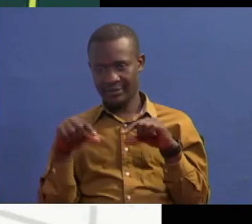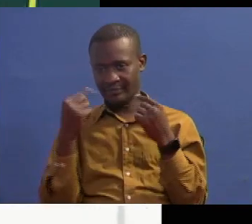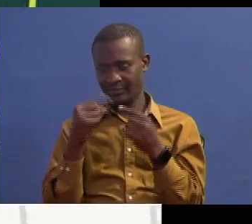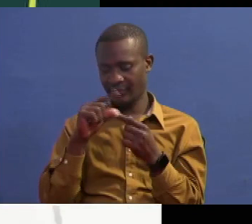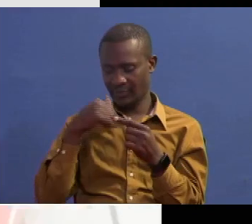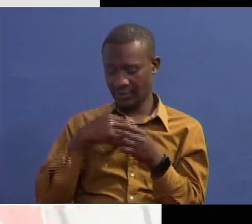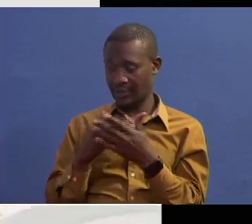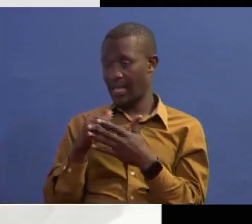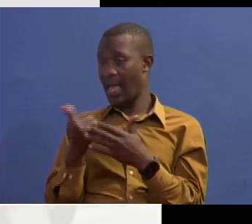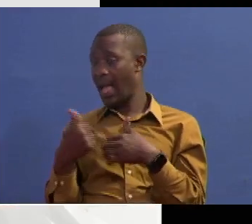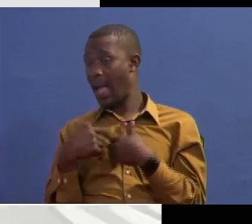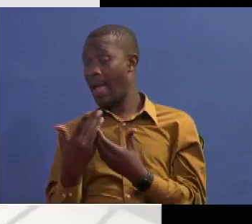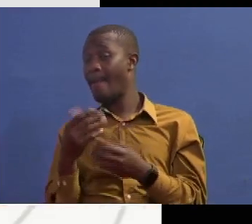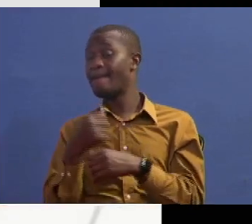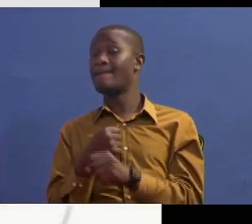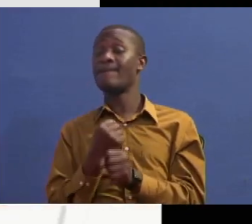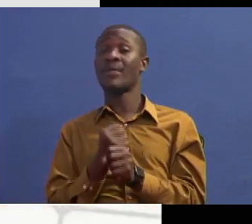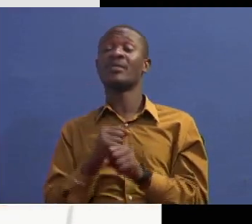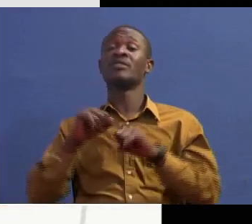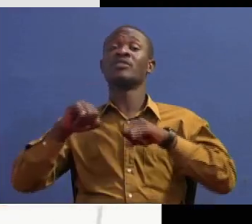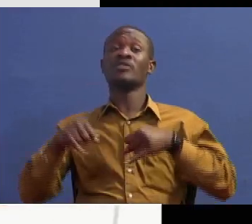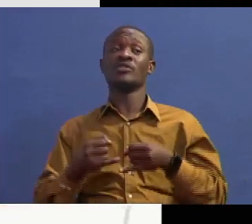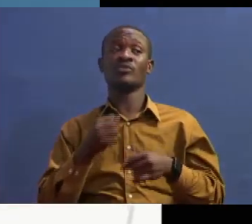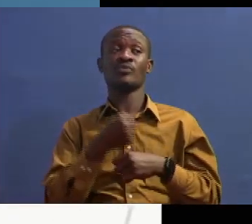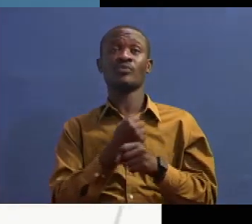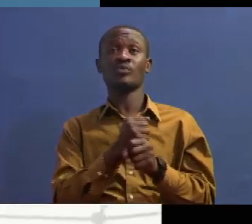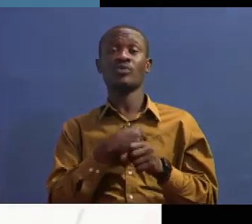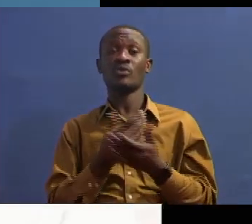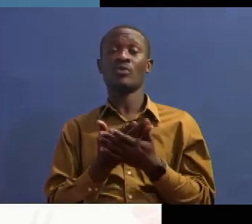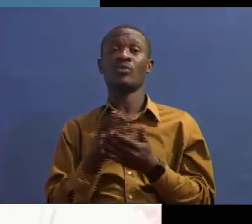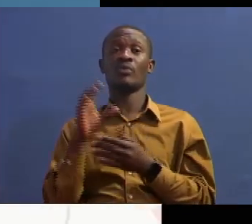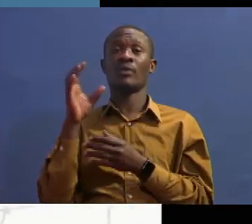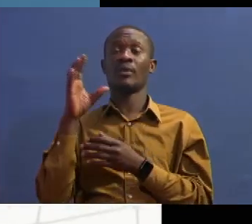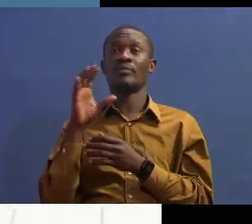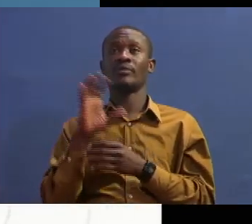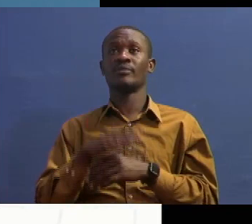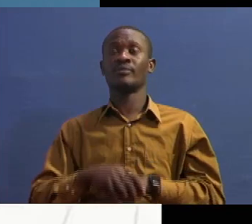Initiative and argue for formulation of the new framework on climate finance.